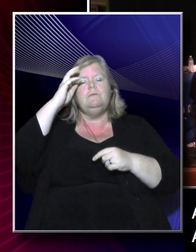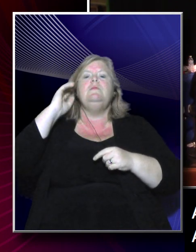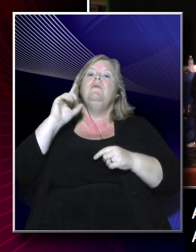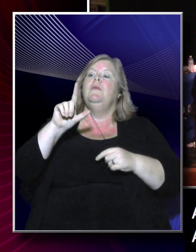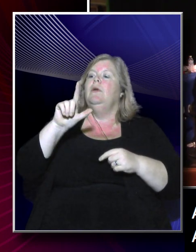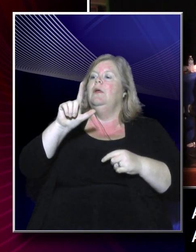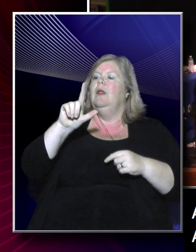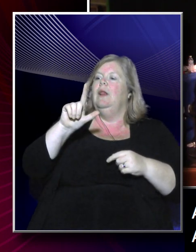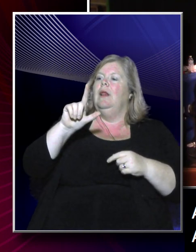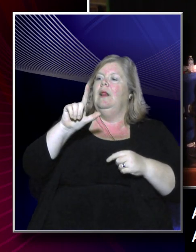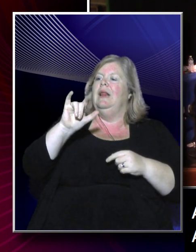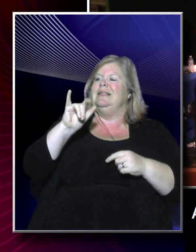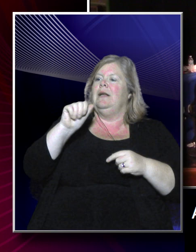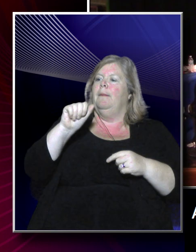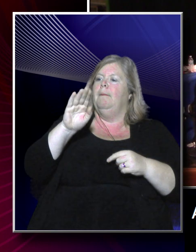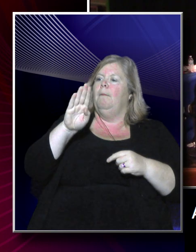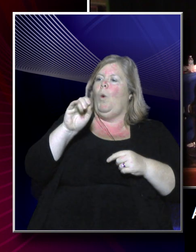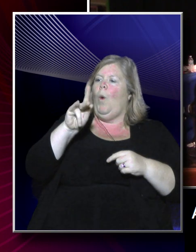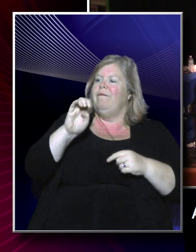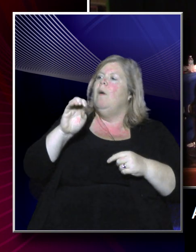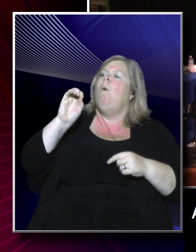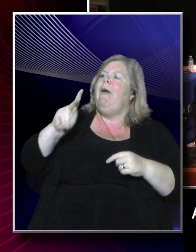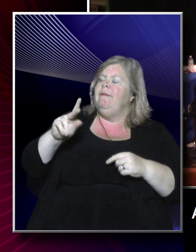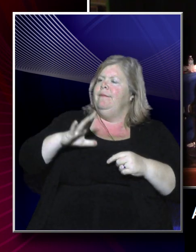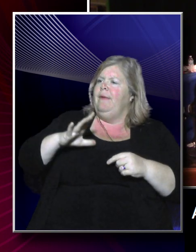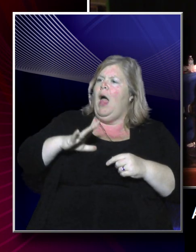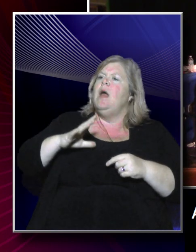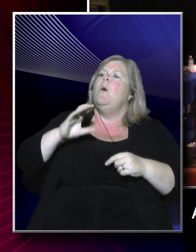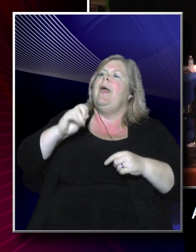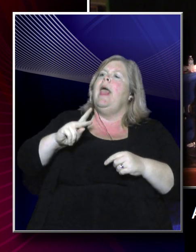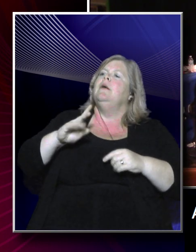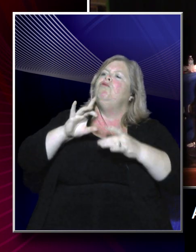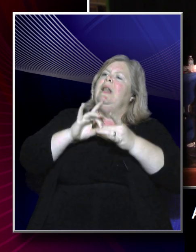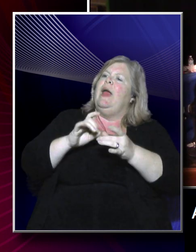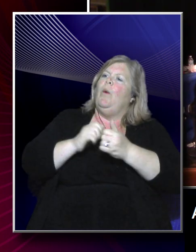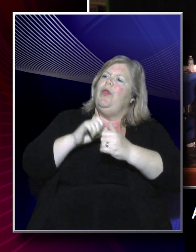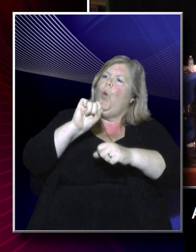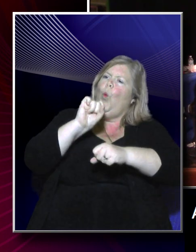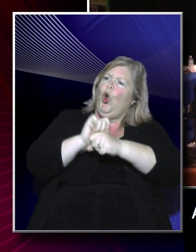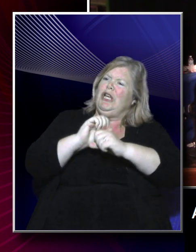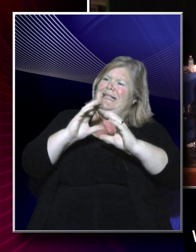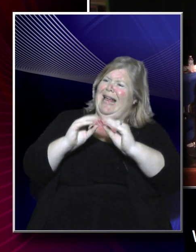Okay. And then with the work session, we do that